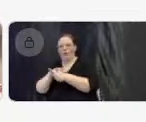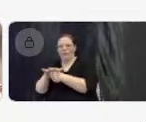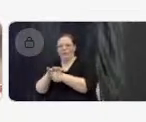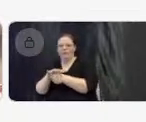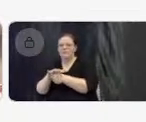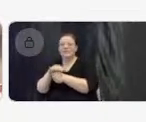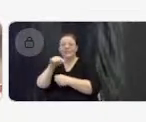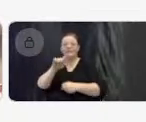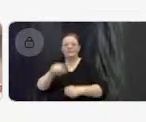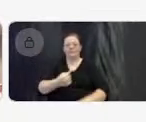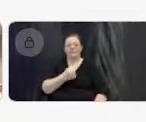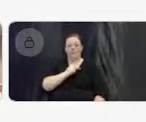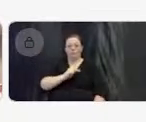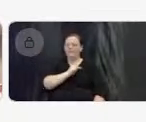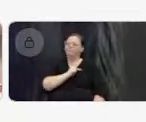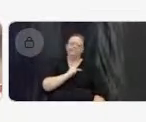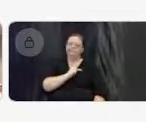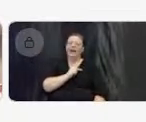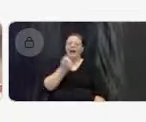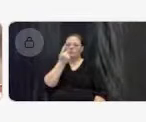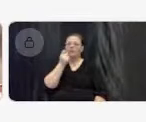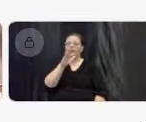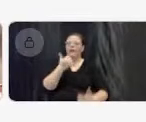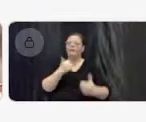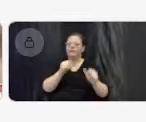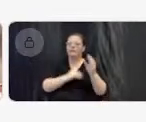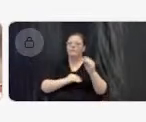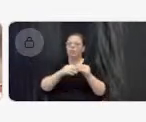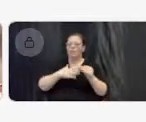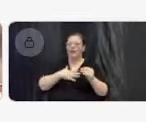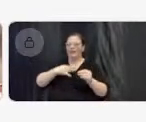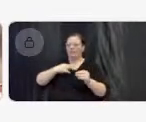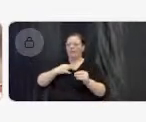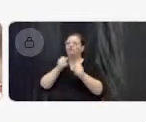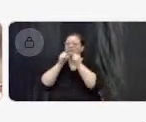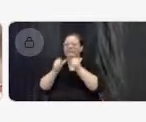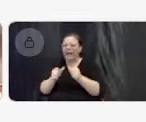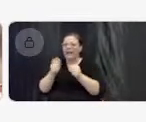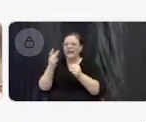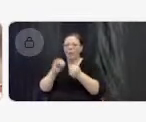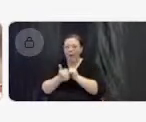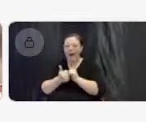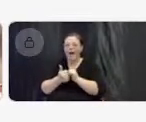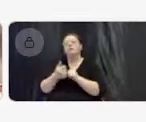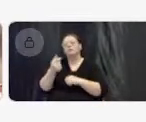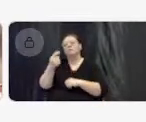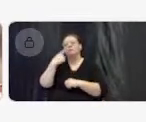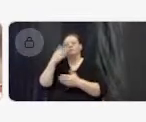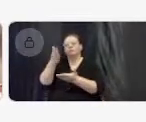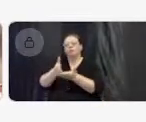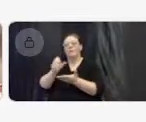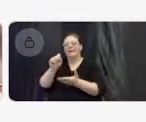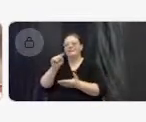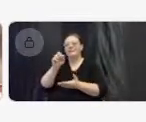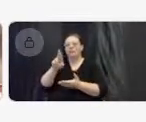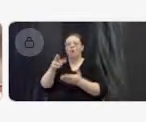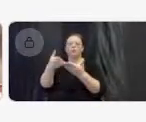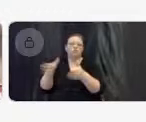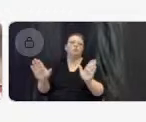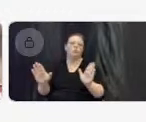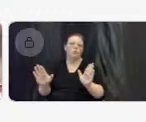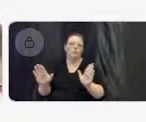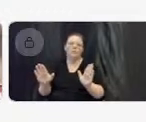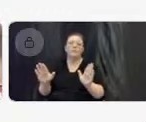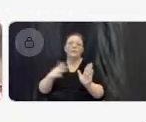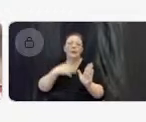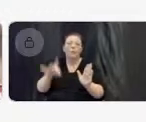take this personally, as I know their effort is more about getting my application denied as a way to stop STRs on a whole. They're not